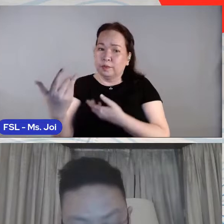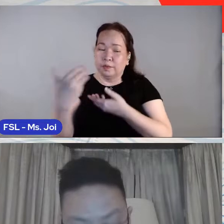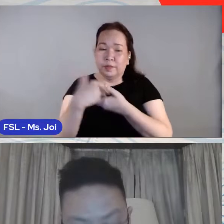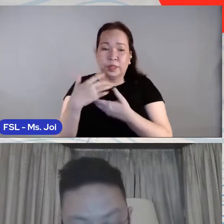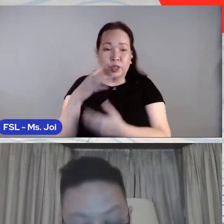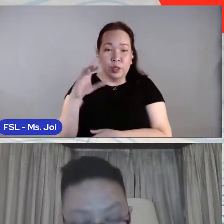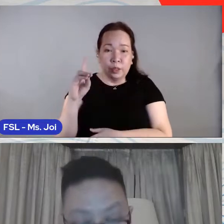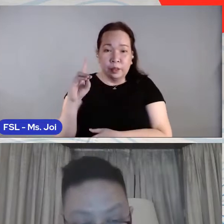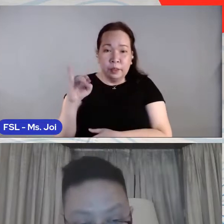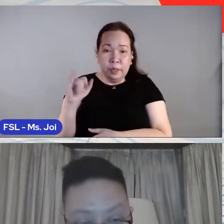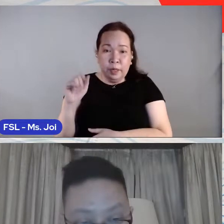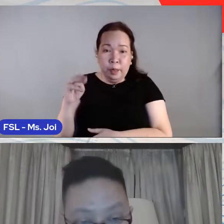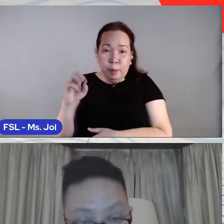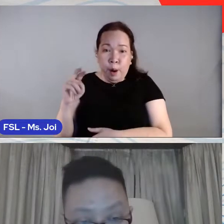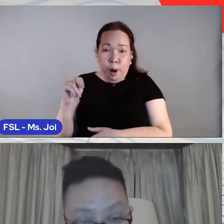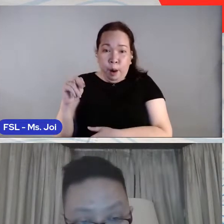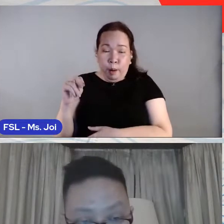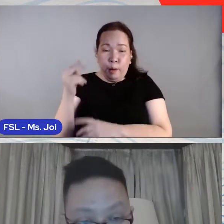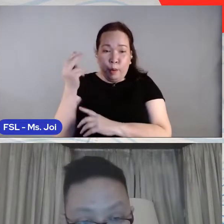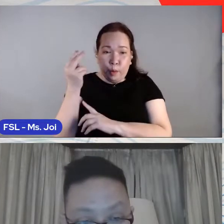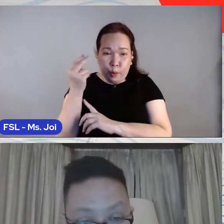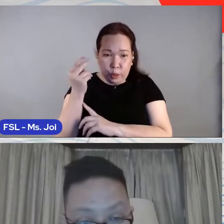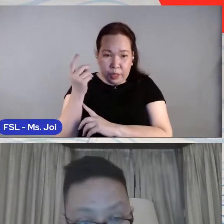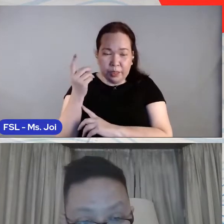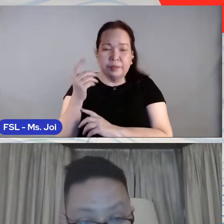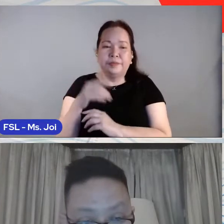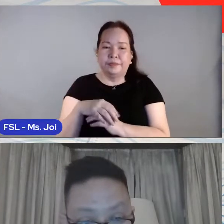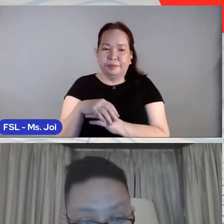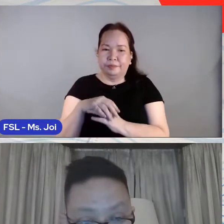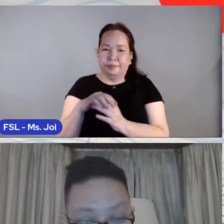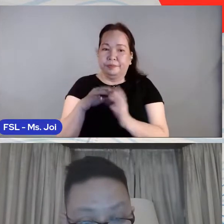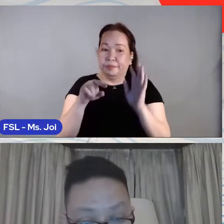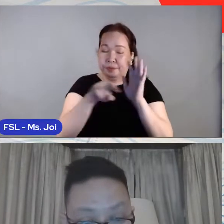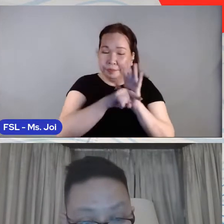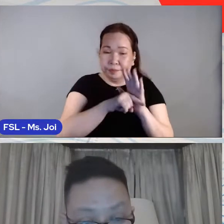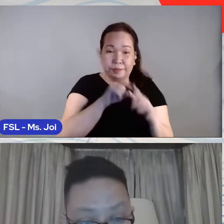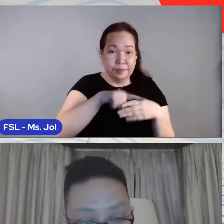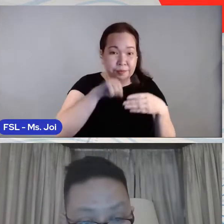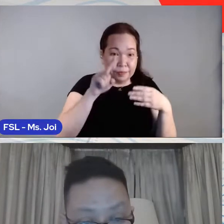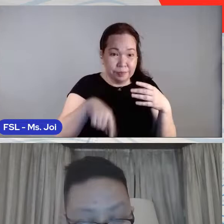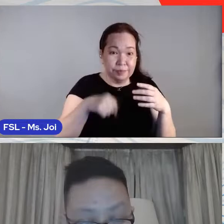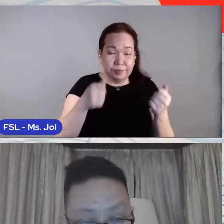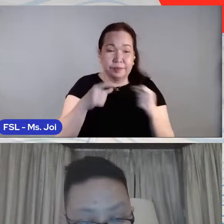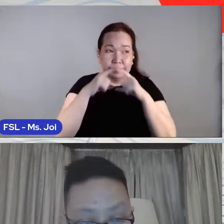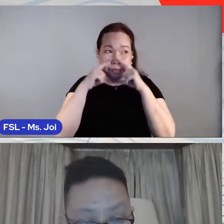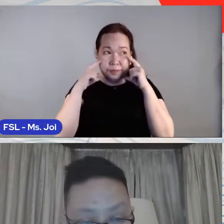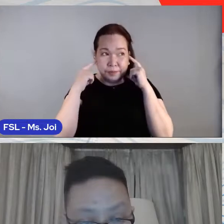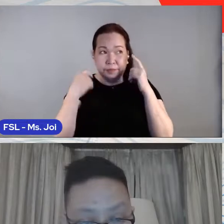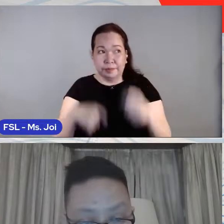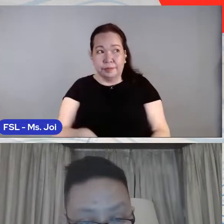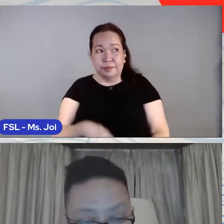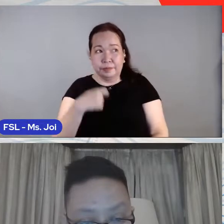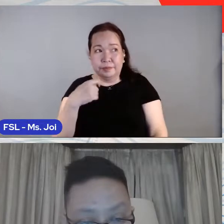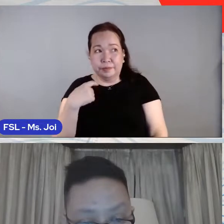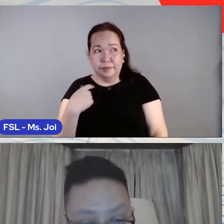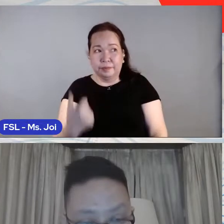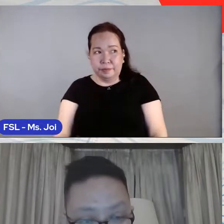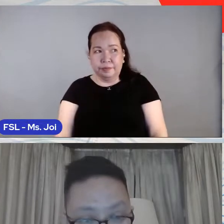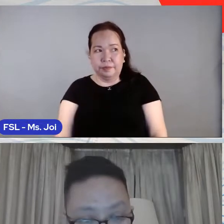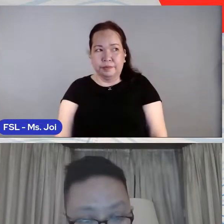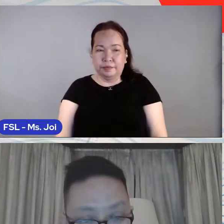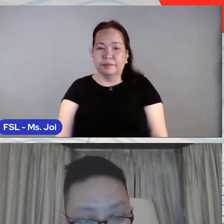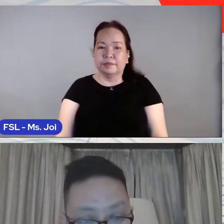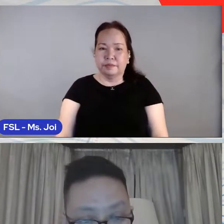magpapa-antigen test. Kapag negative po at kayo po ay nakasuot ng proper na protective equipment, pero pwede na po